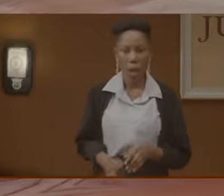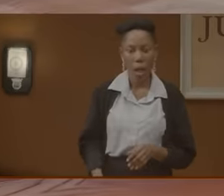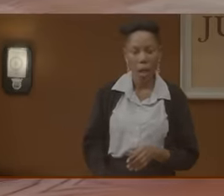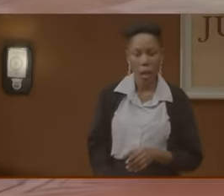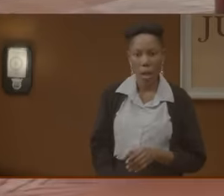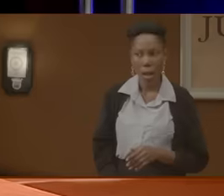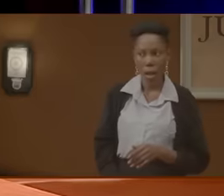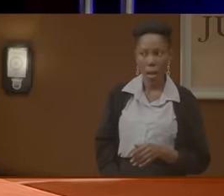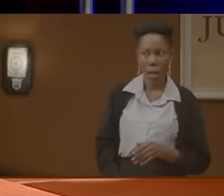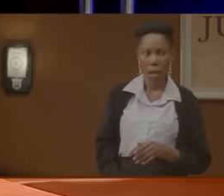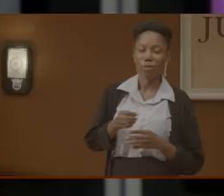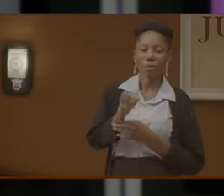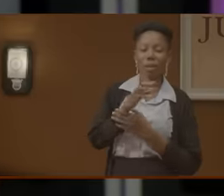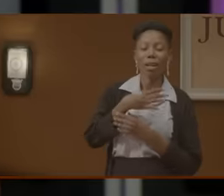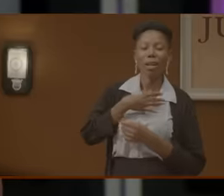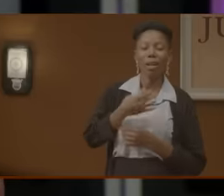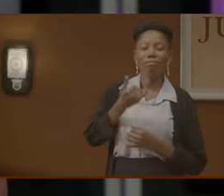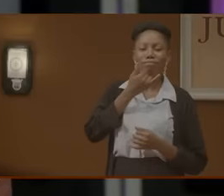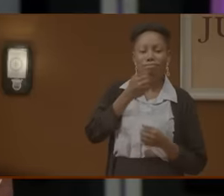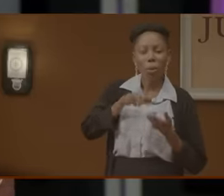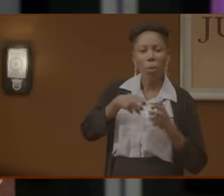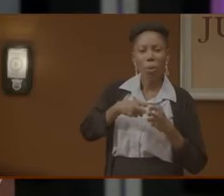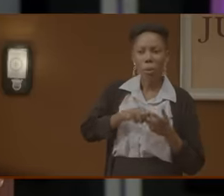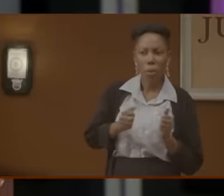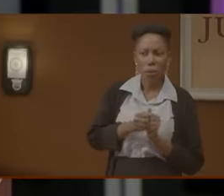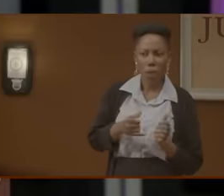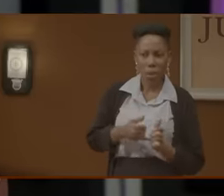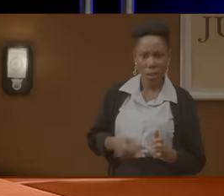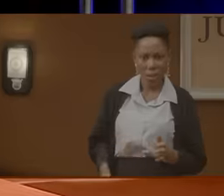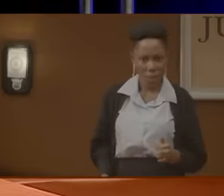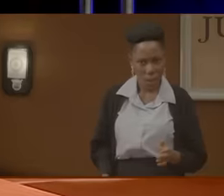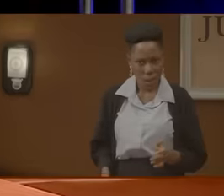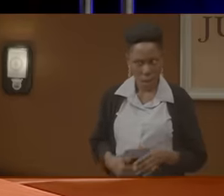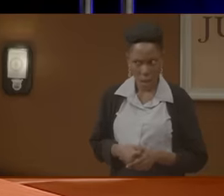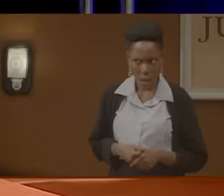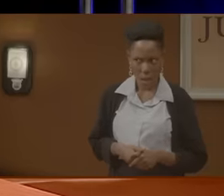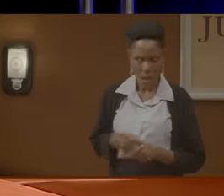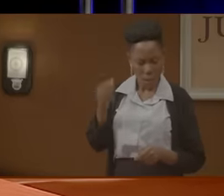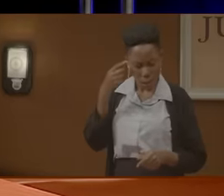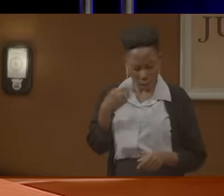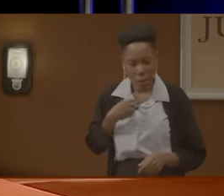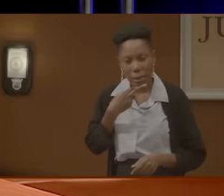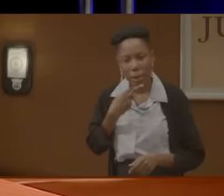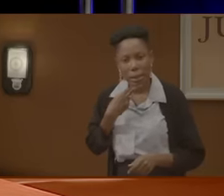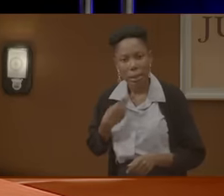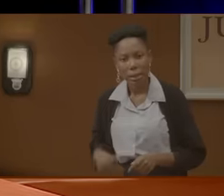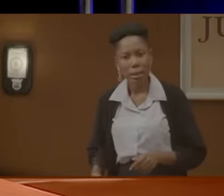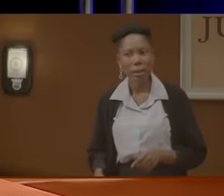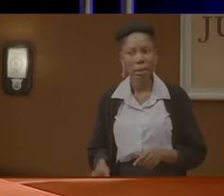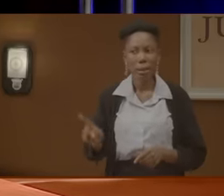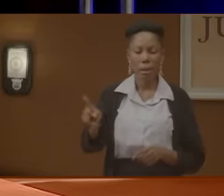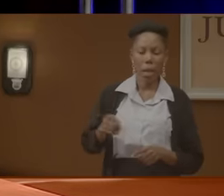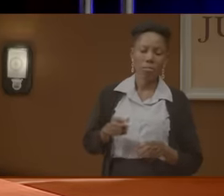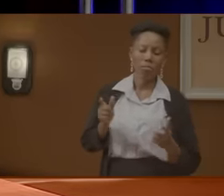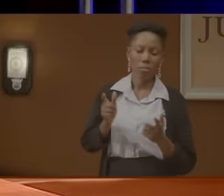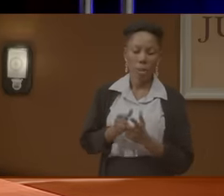one side of my leg ripe. I begin to look and say, what is this? So I say, may I go buy medicine? And that's one of my